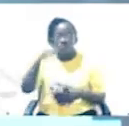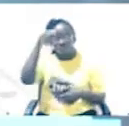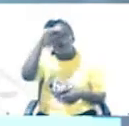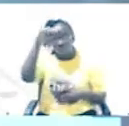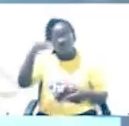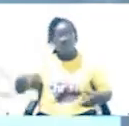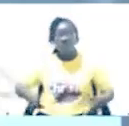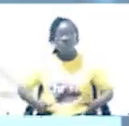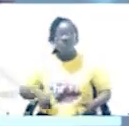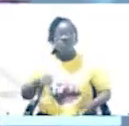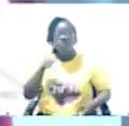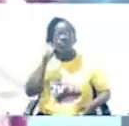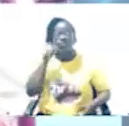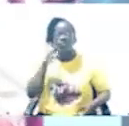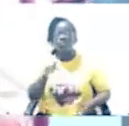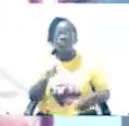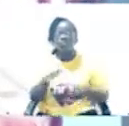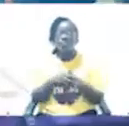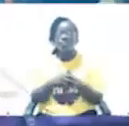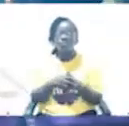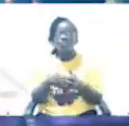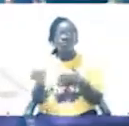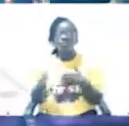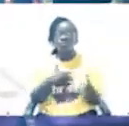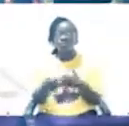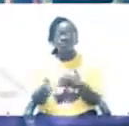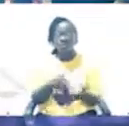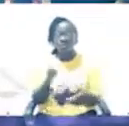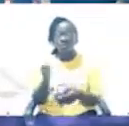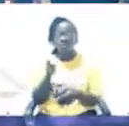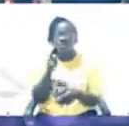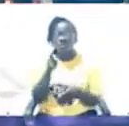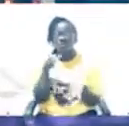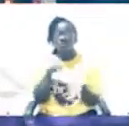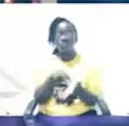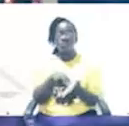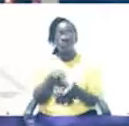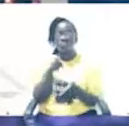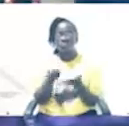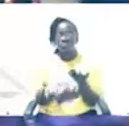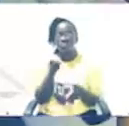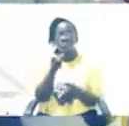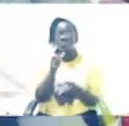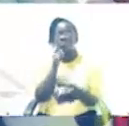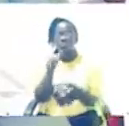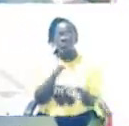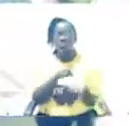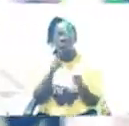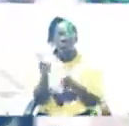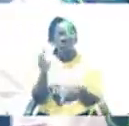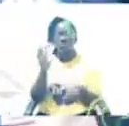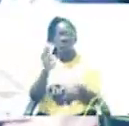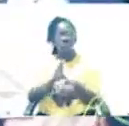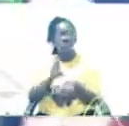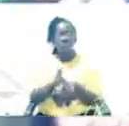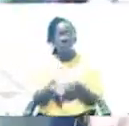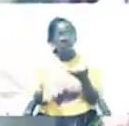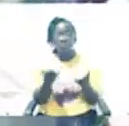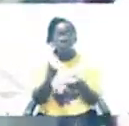are standing. You don't even go to church. you have not even given your life to